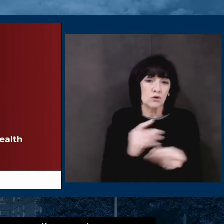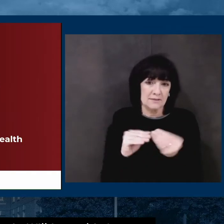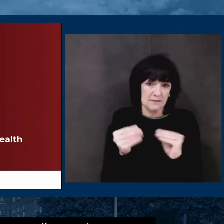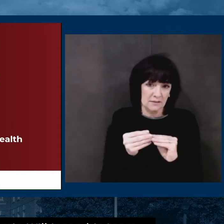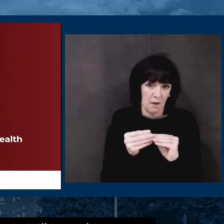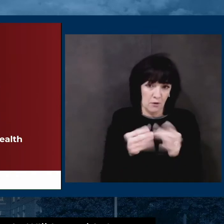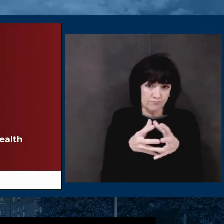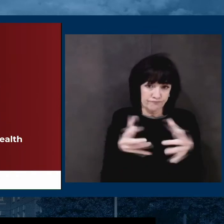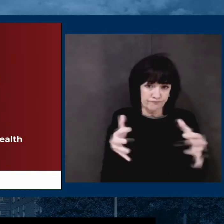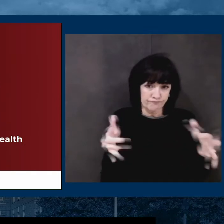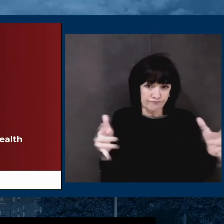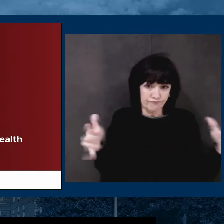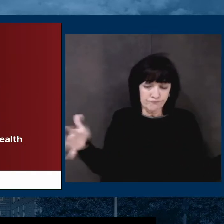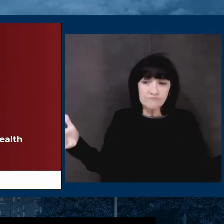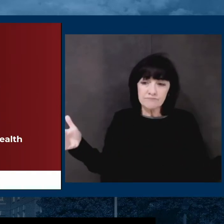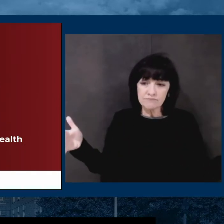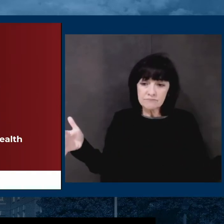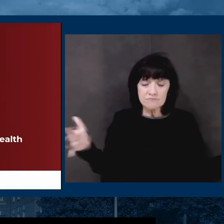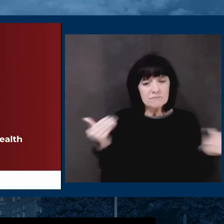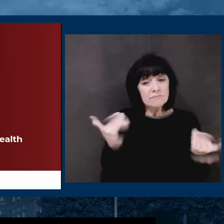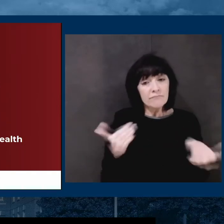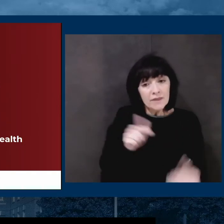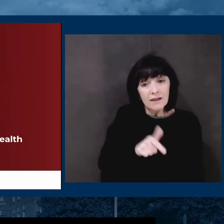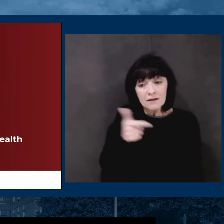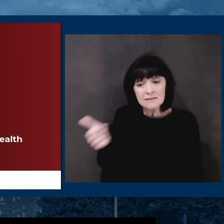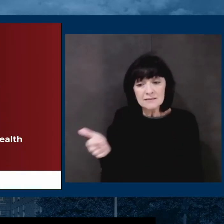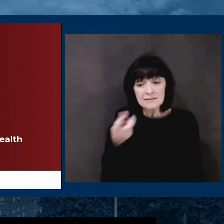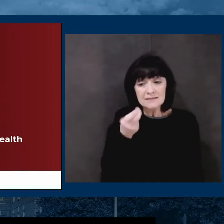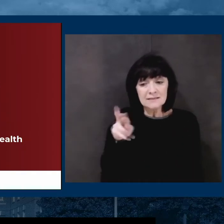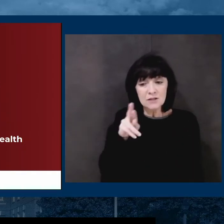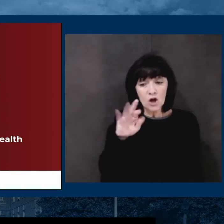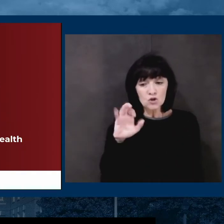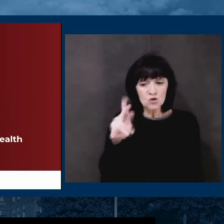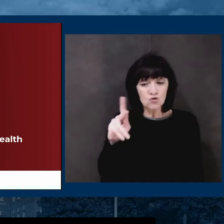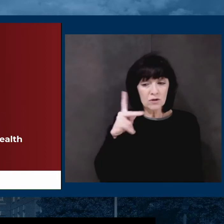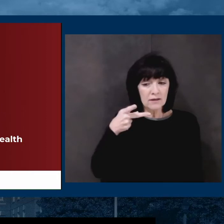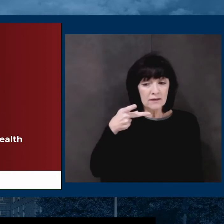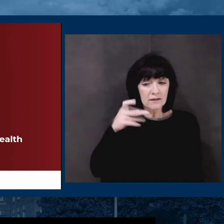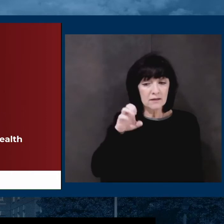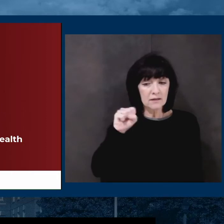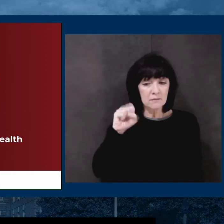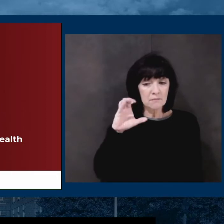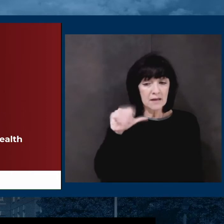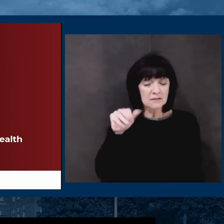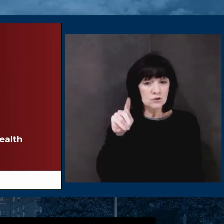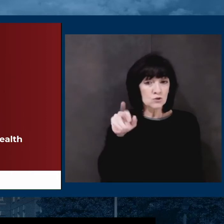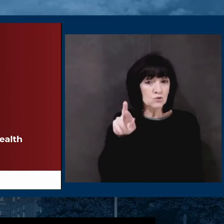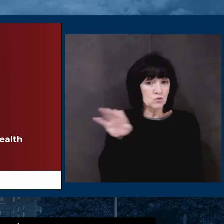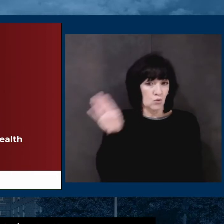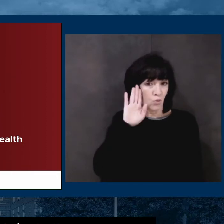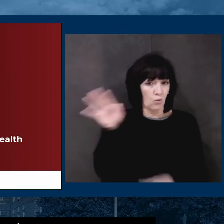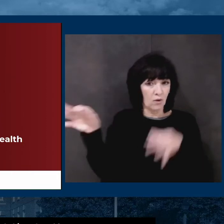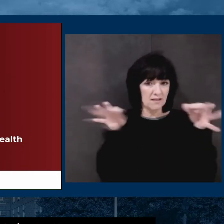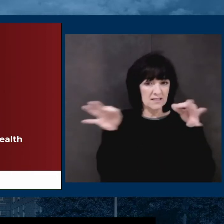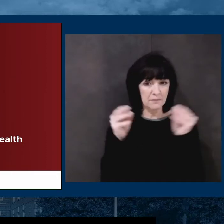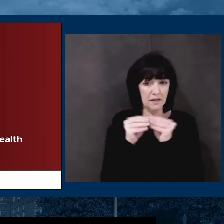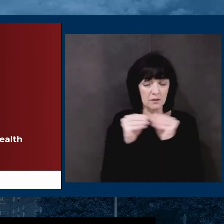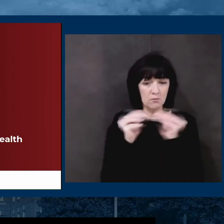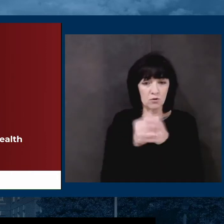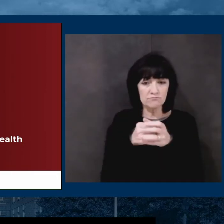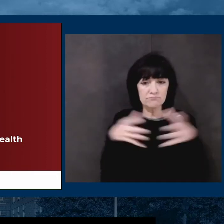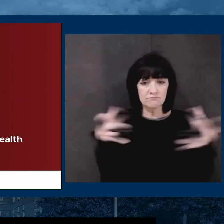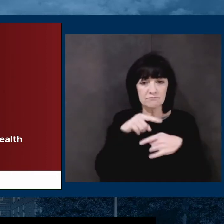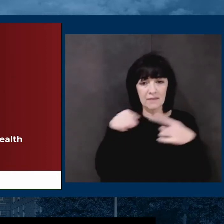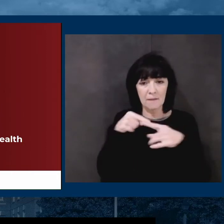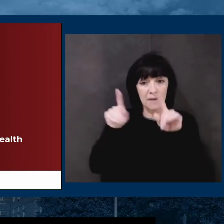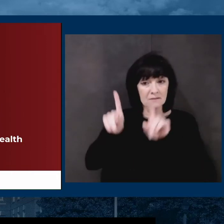Pescatore, who's going to talk about testing. Dr. Pescatore. Thank you, Governor.